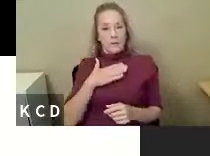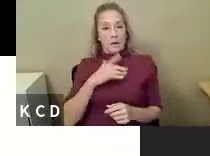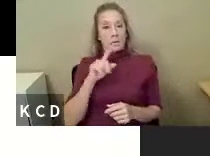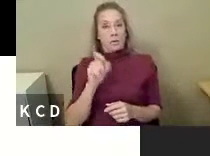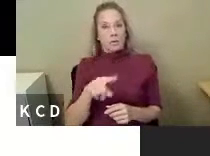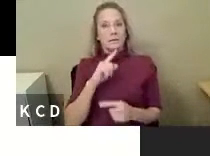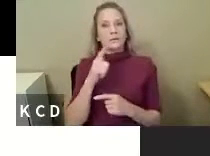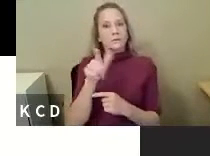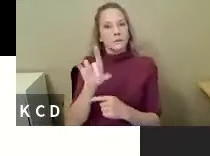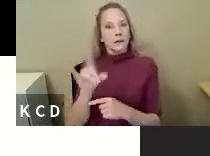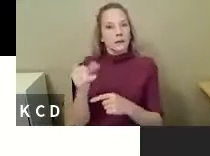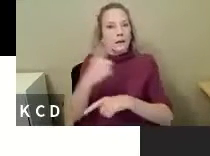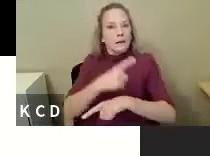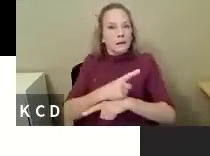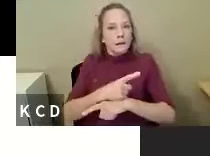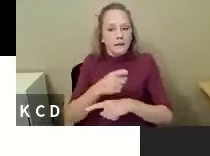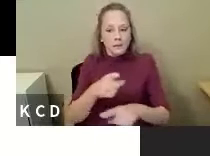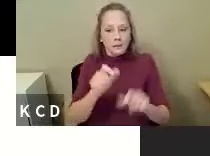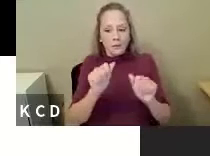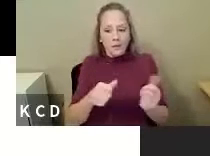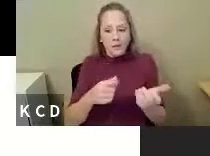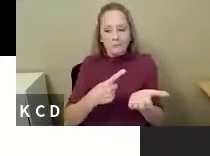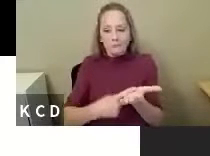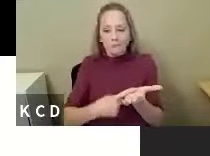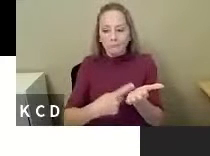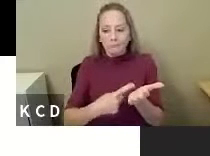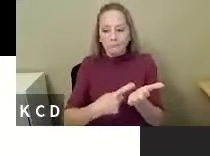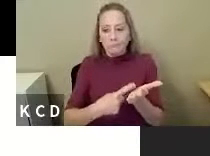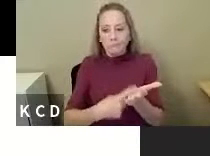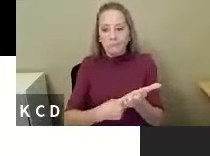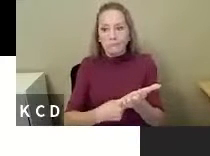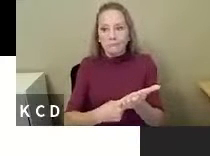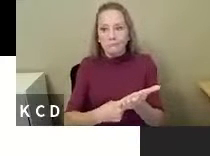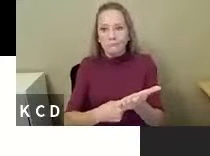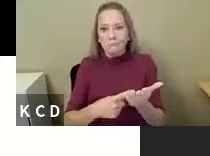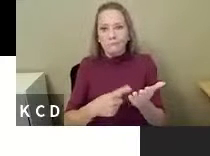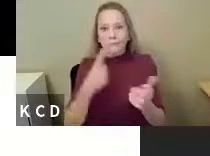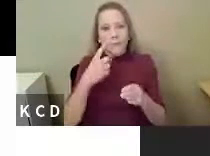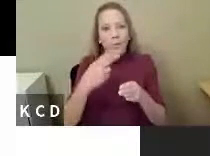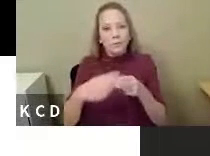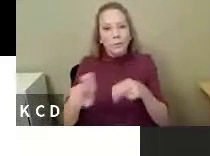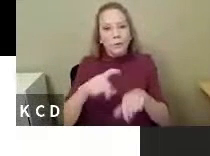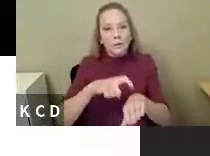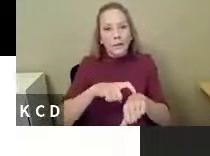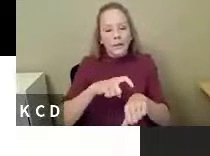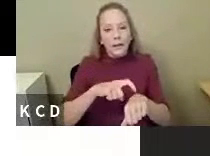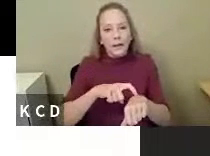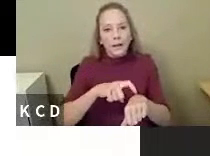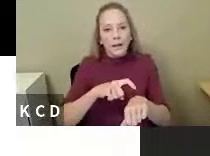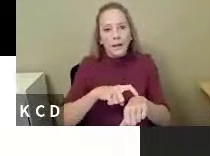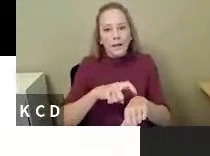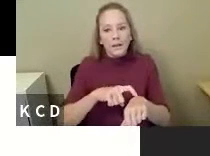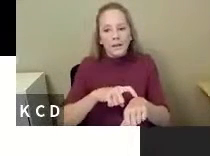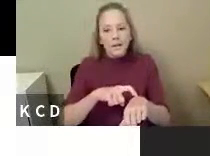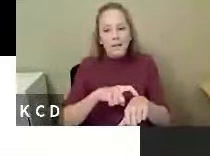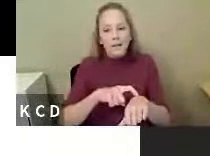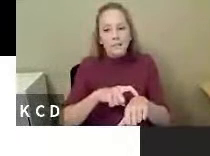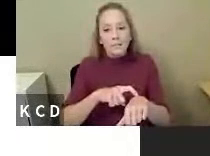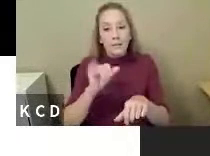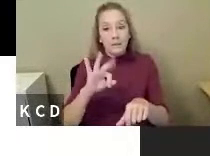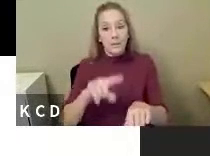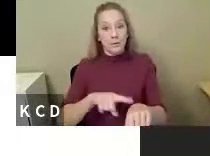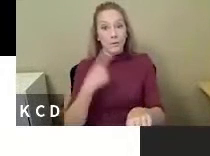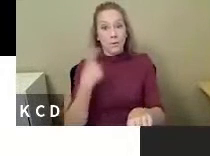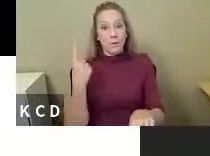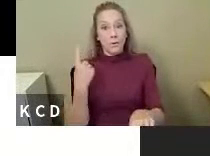because you could talk about doing that for a shorter period of time. The idea of doing it long is